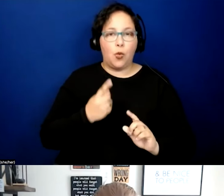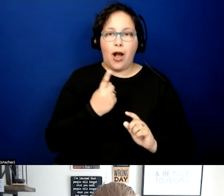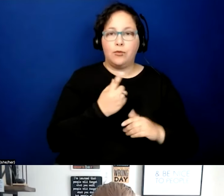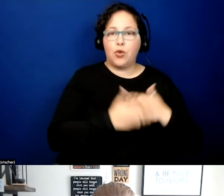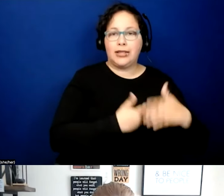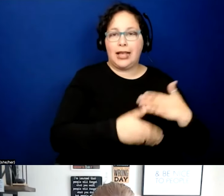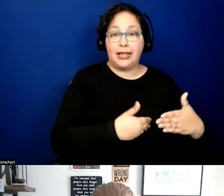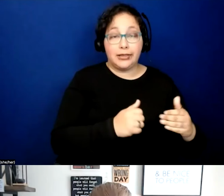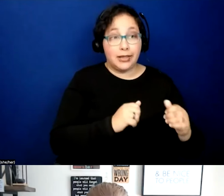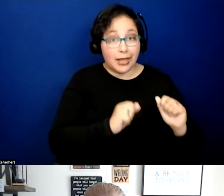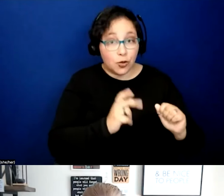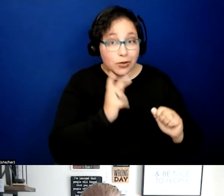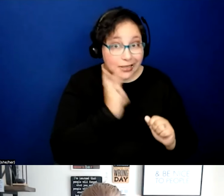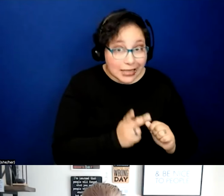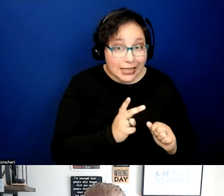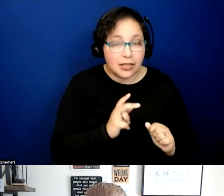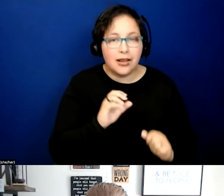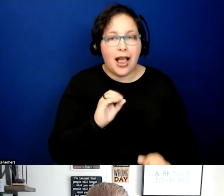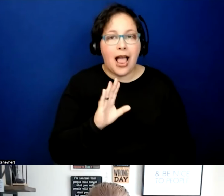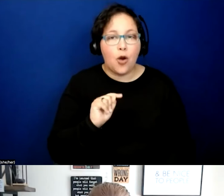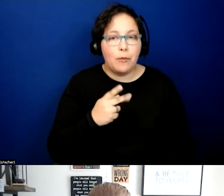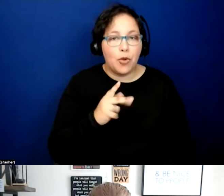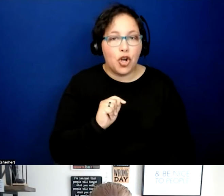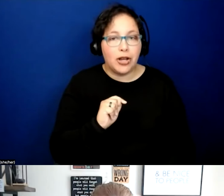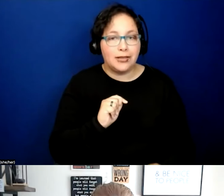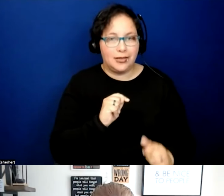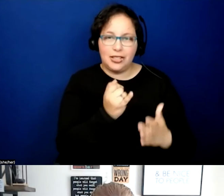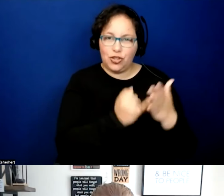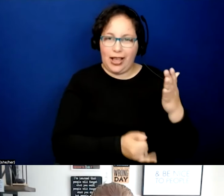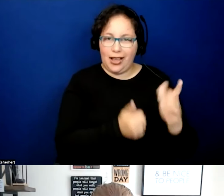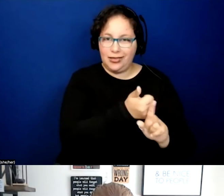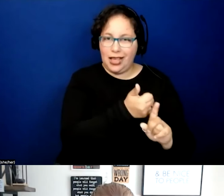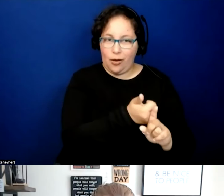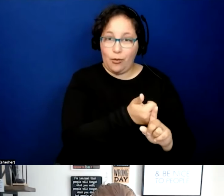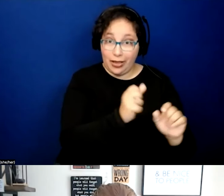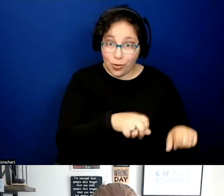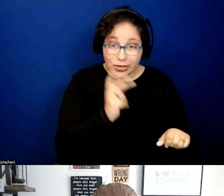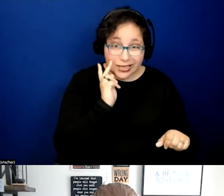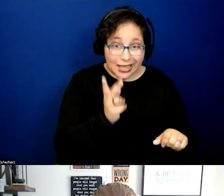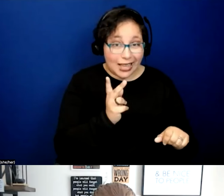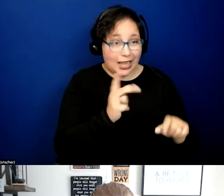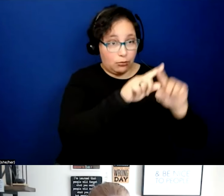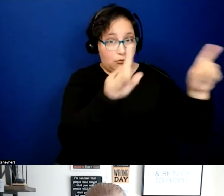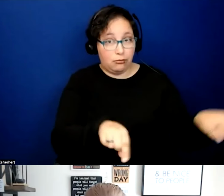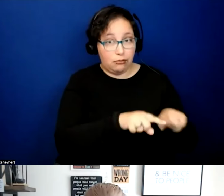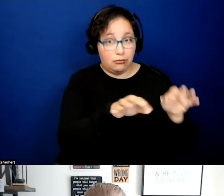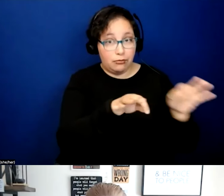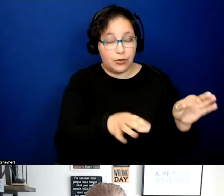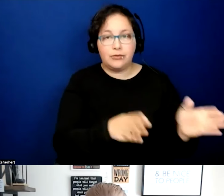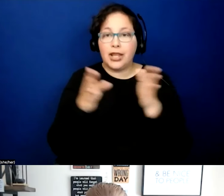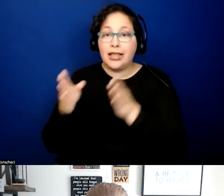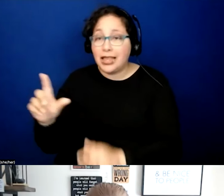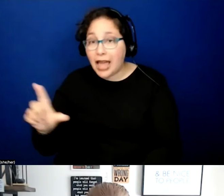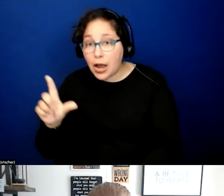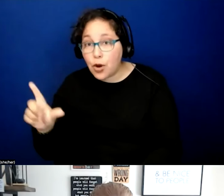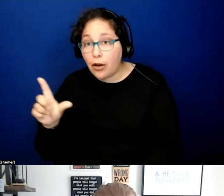being able to see the output of the sketches themselves and knowing what the library p5.js might